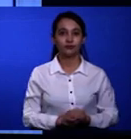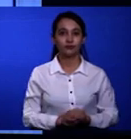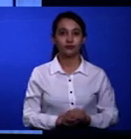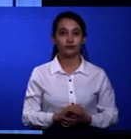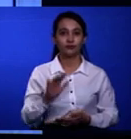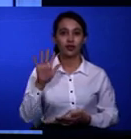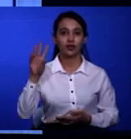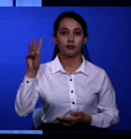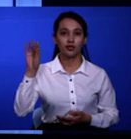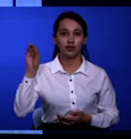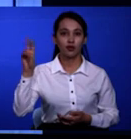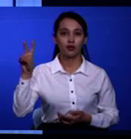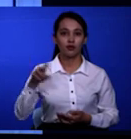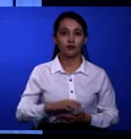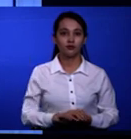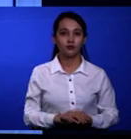5-misol.